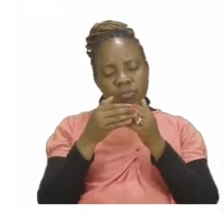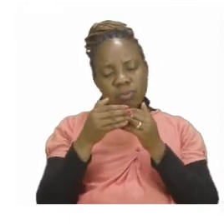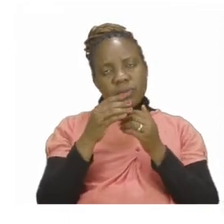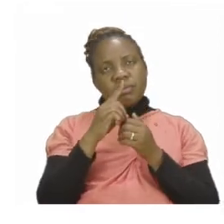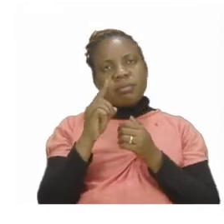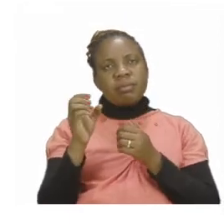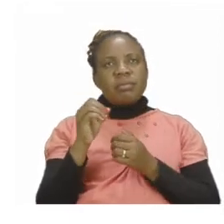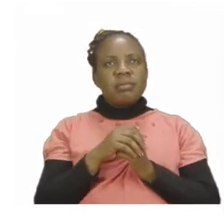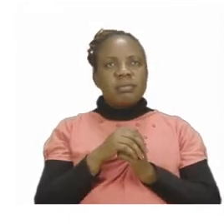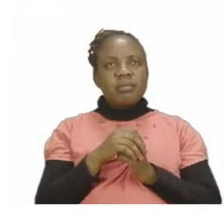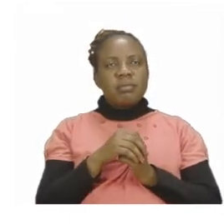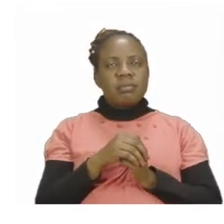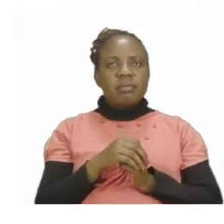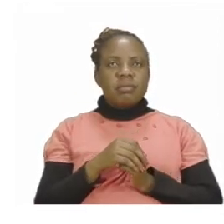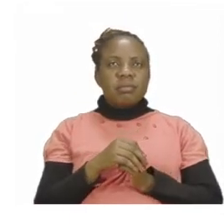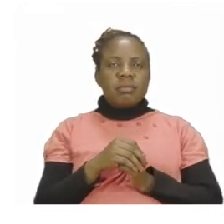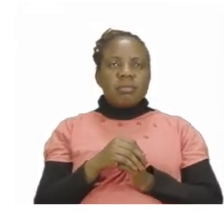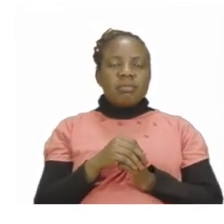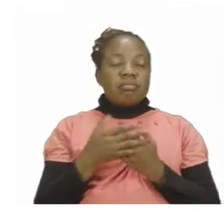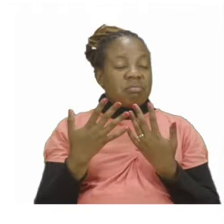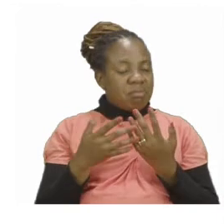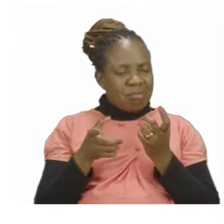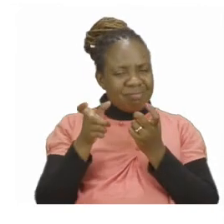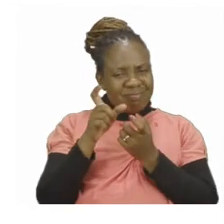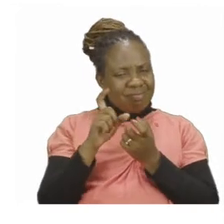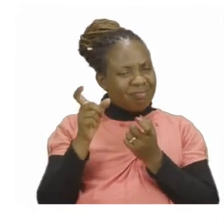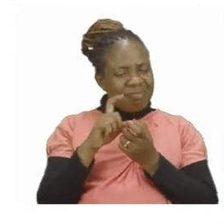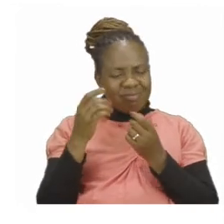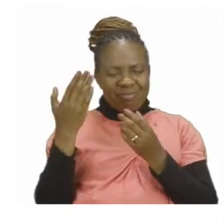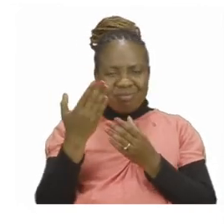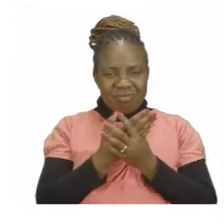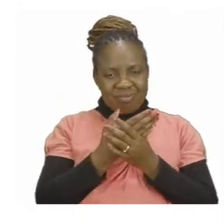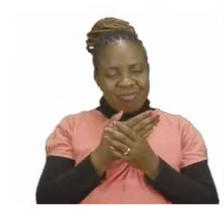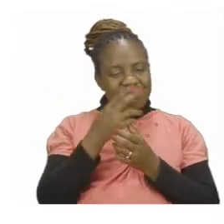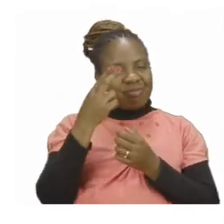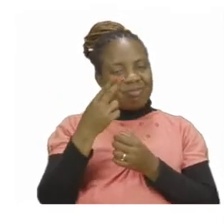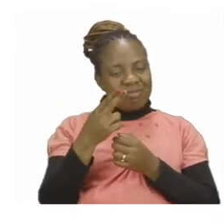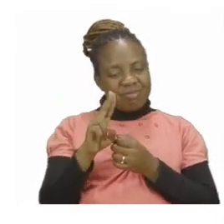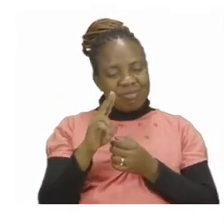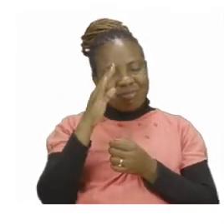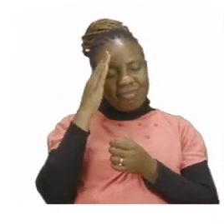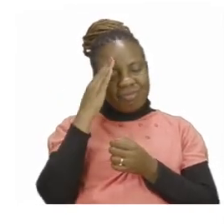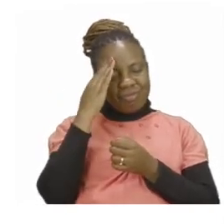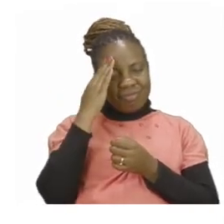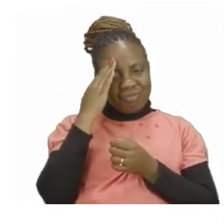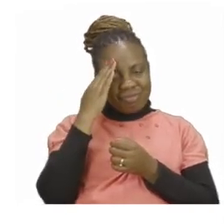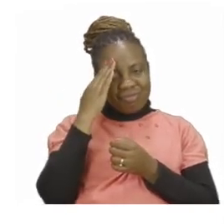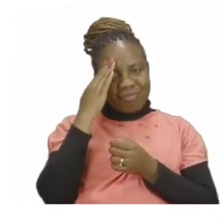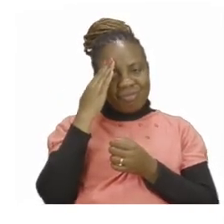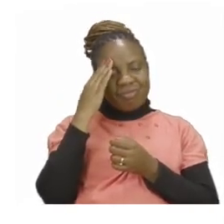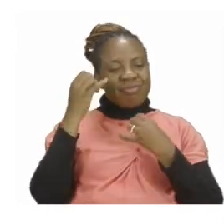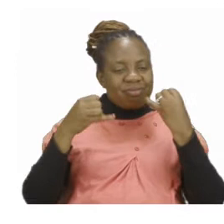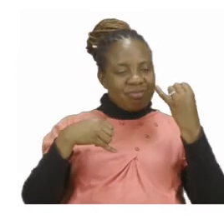and girls, rounding off is nothing new to you. So I'm sure you will have lots and lots of fun